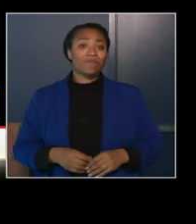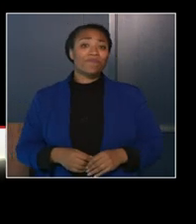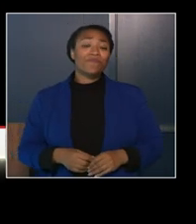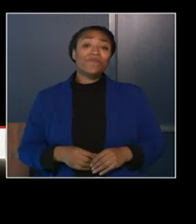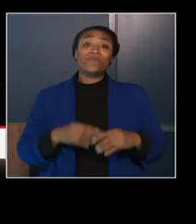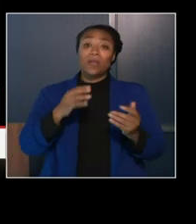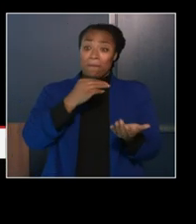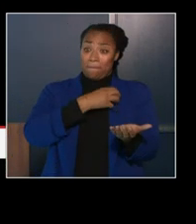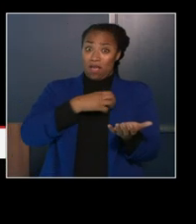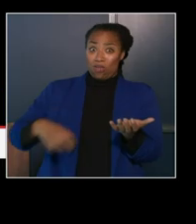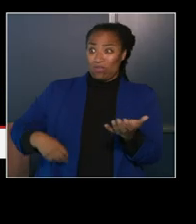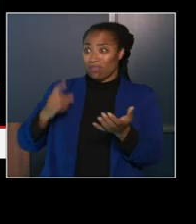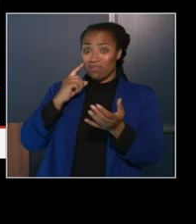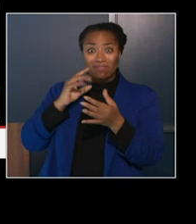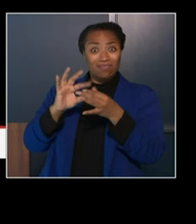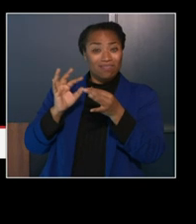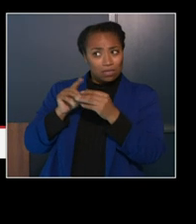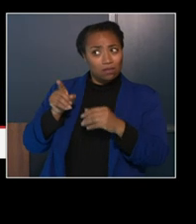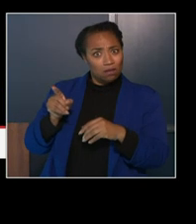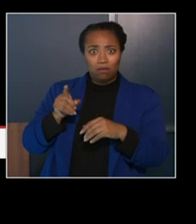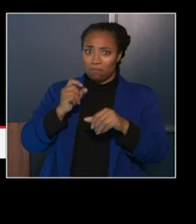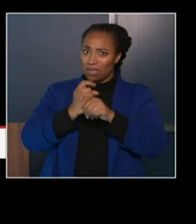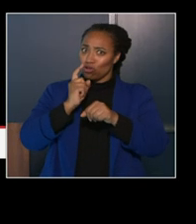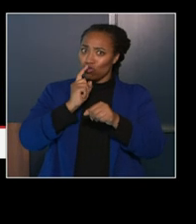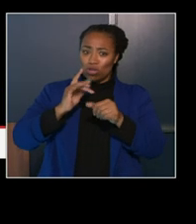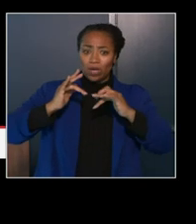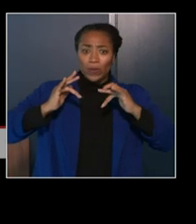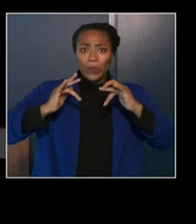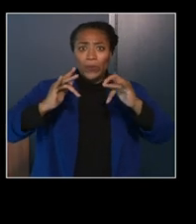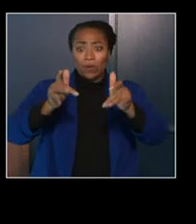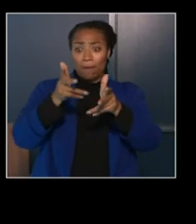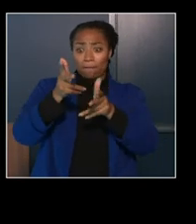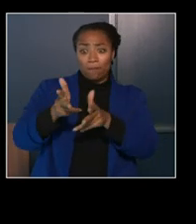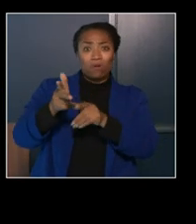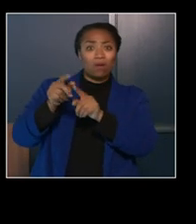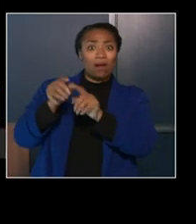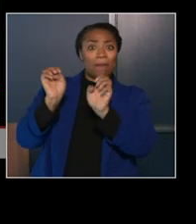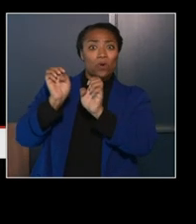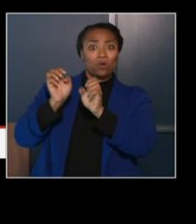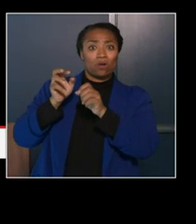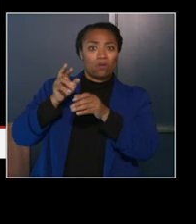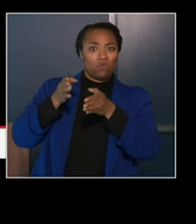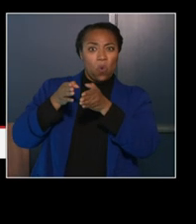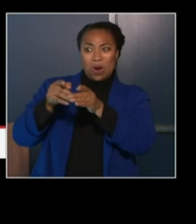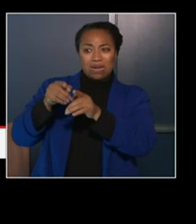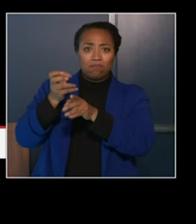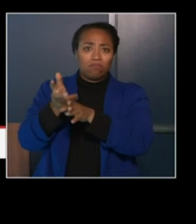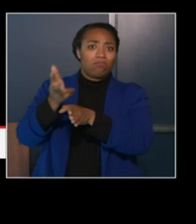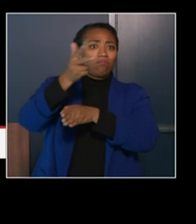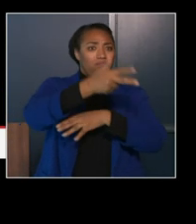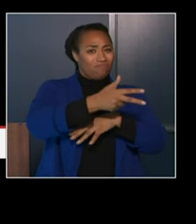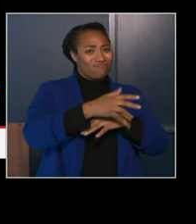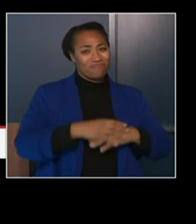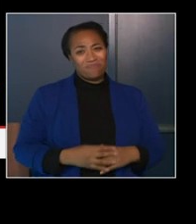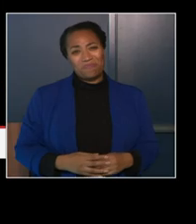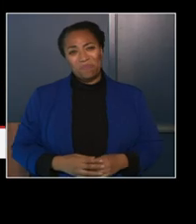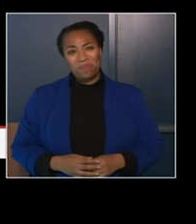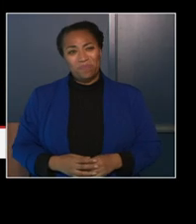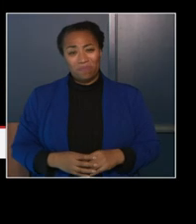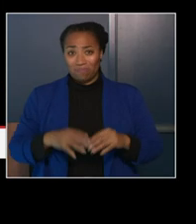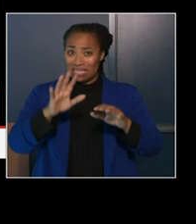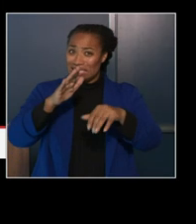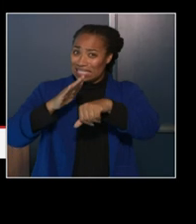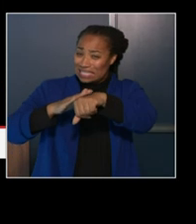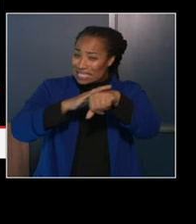tonight. What that means is we will have tow trucks to move you to a location close to within your approximate neighborhood. If you need to locate your